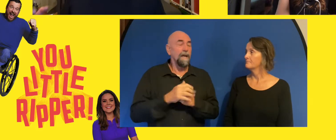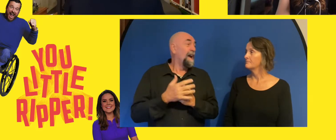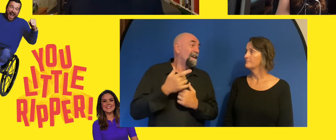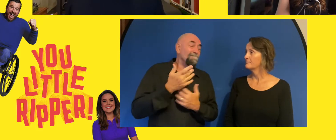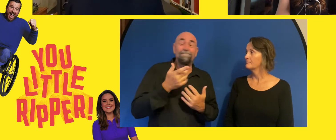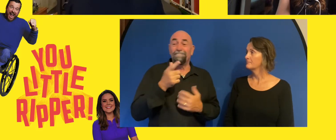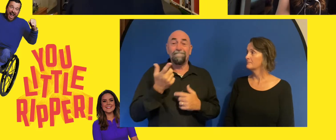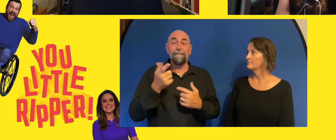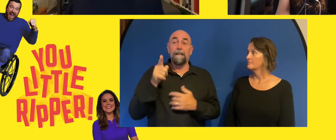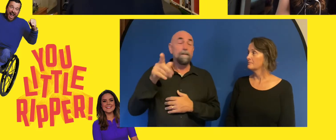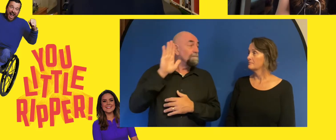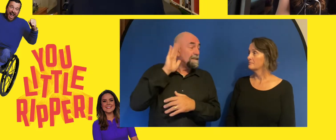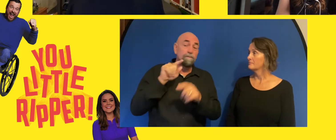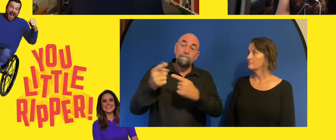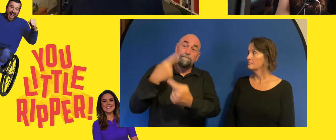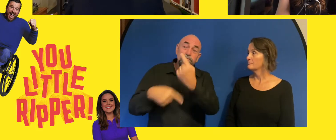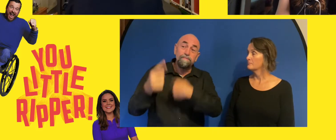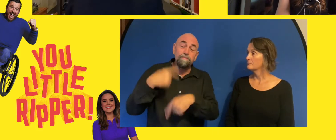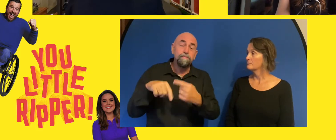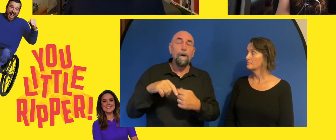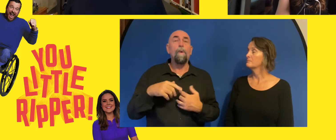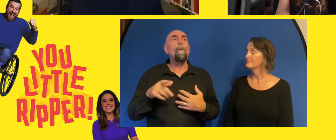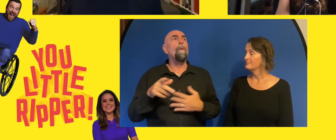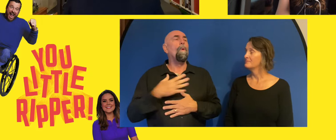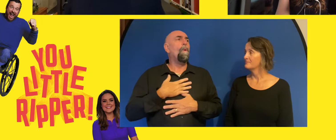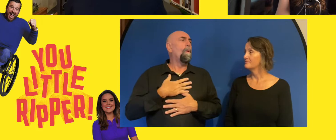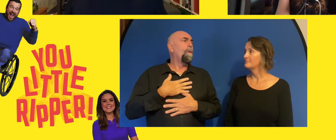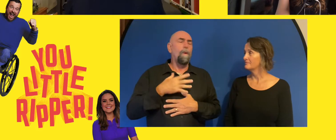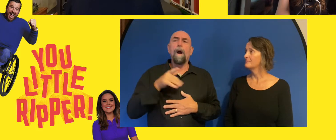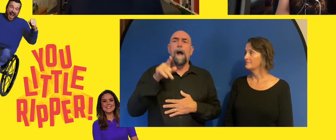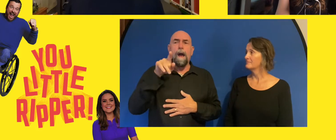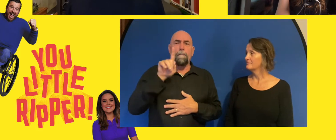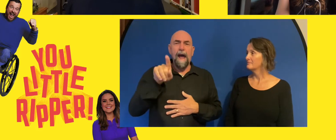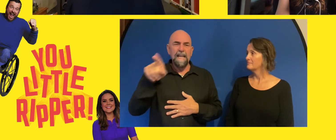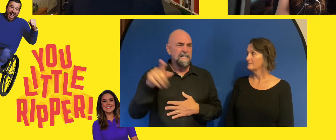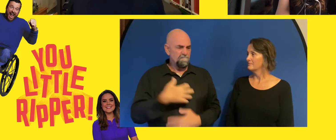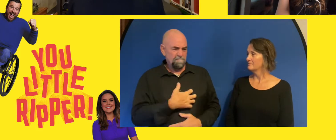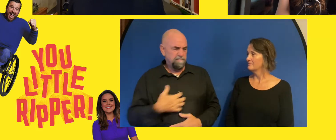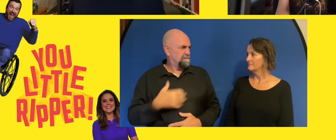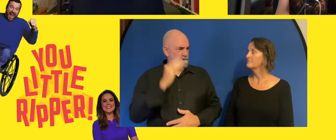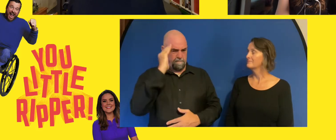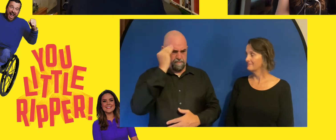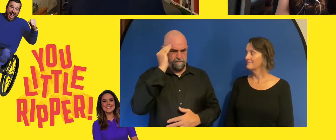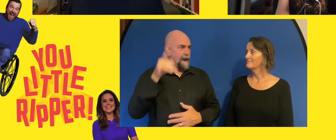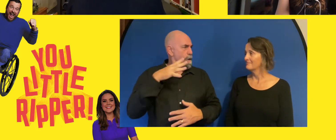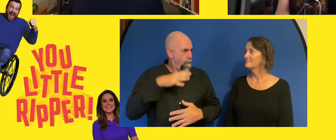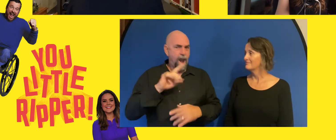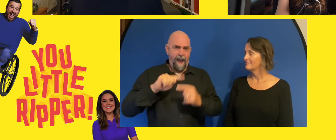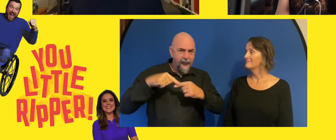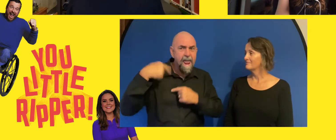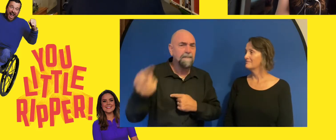him speak about that, but also speak that he's still going to compete, he's going to be there, and I think he's another one of